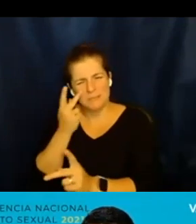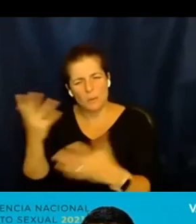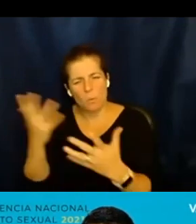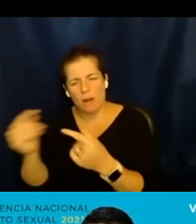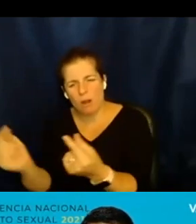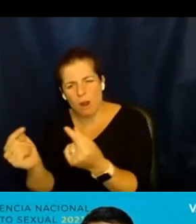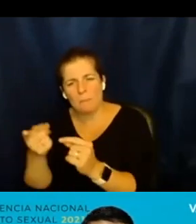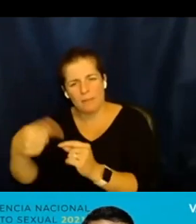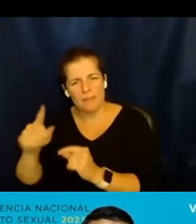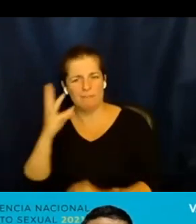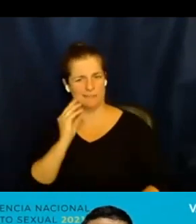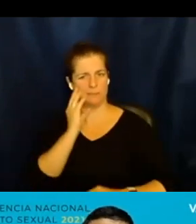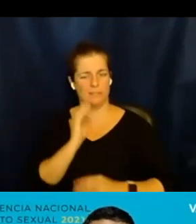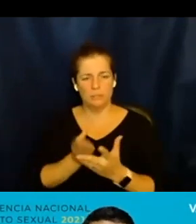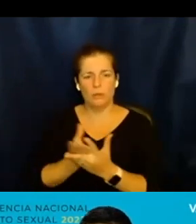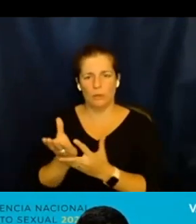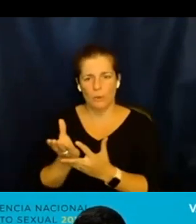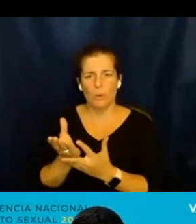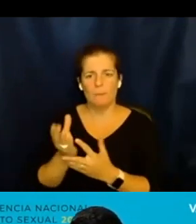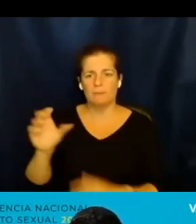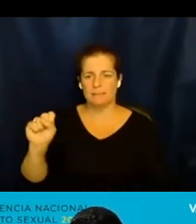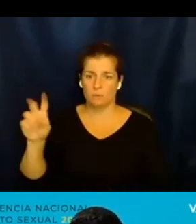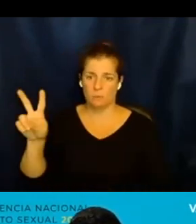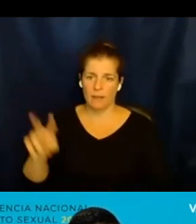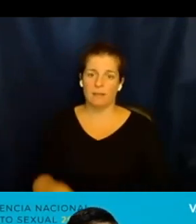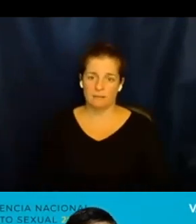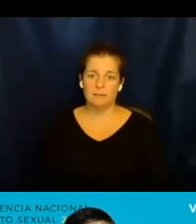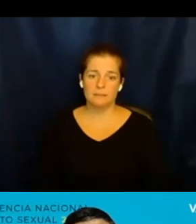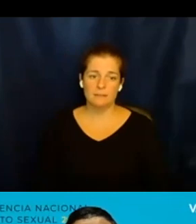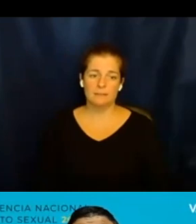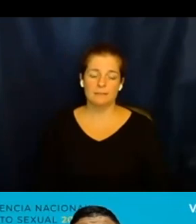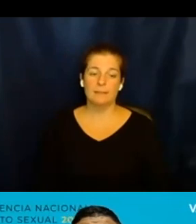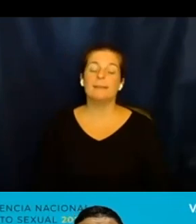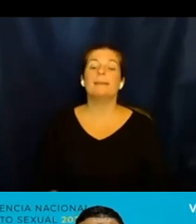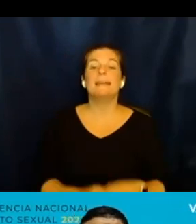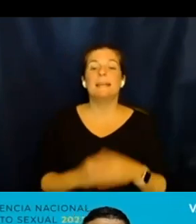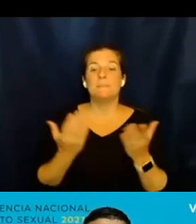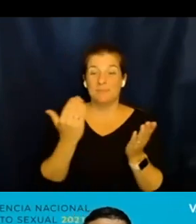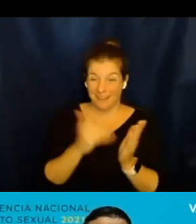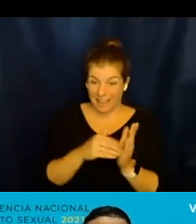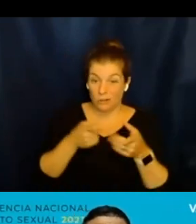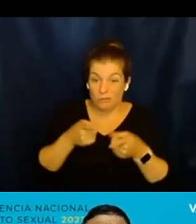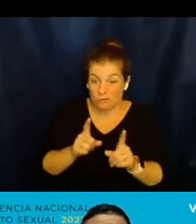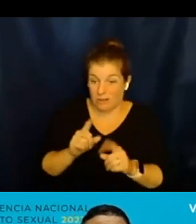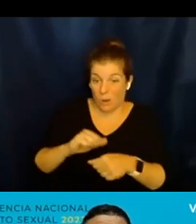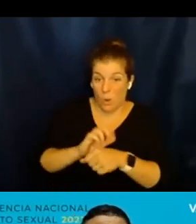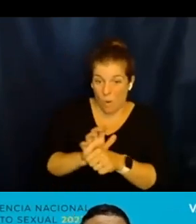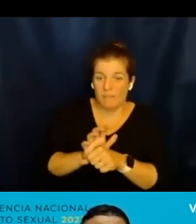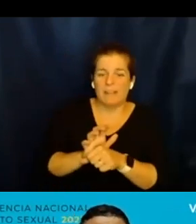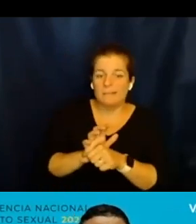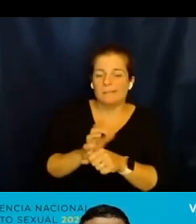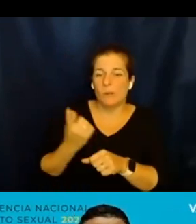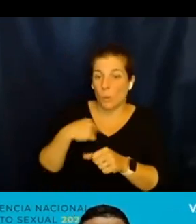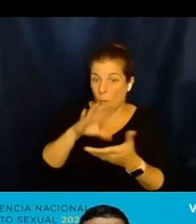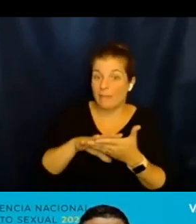sexual violence. And again, during this time, that's what we're trying to develop. We have learned during